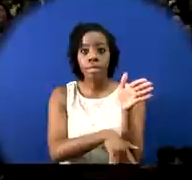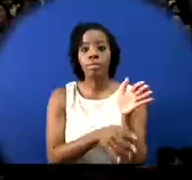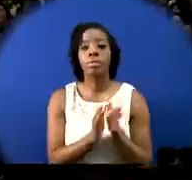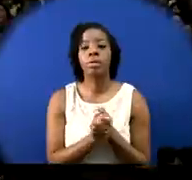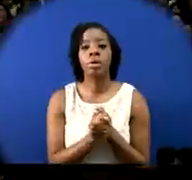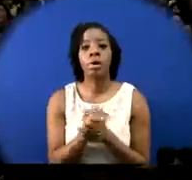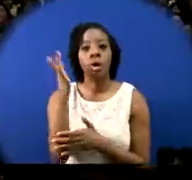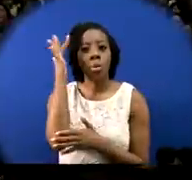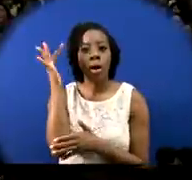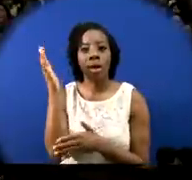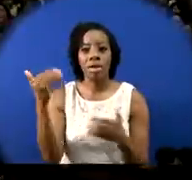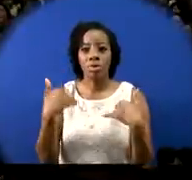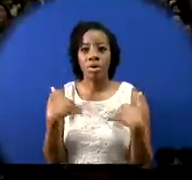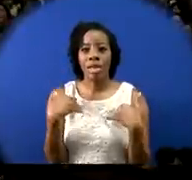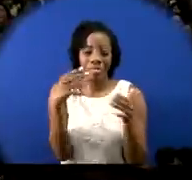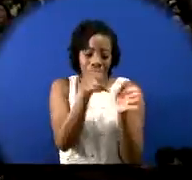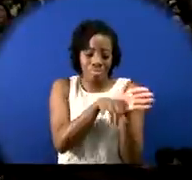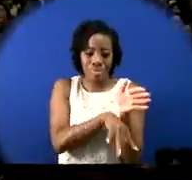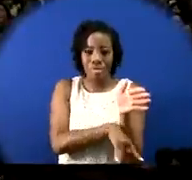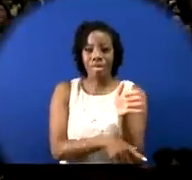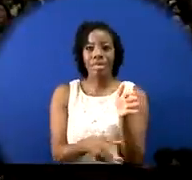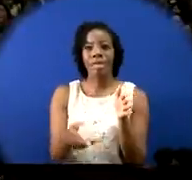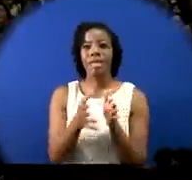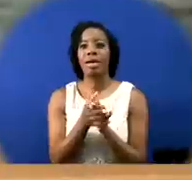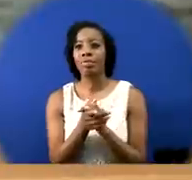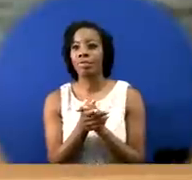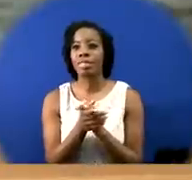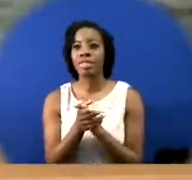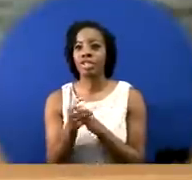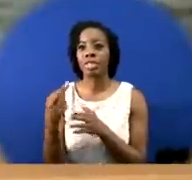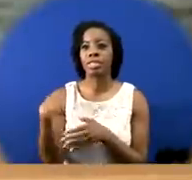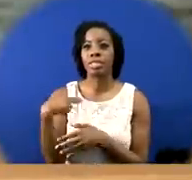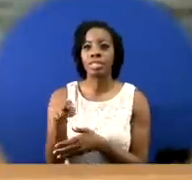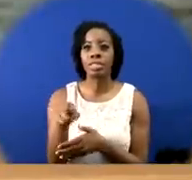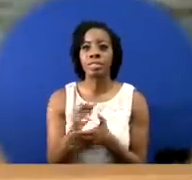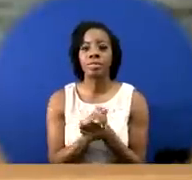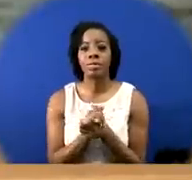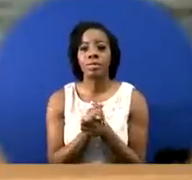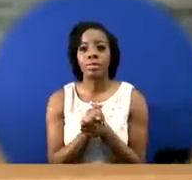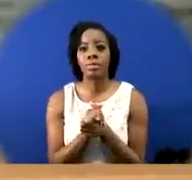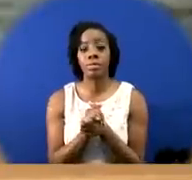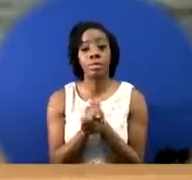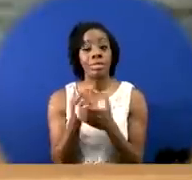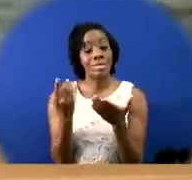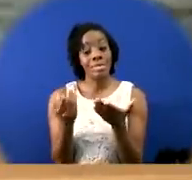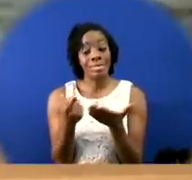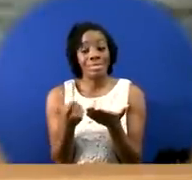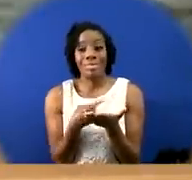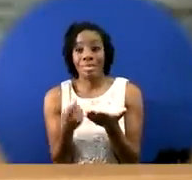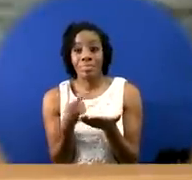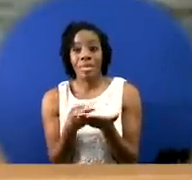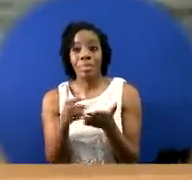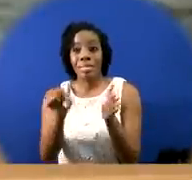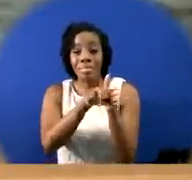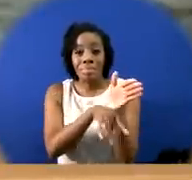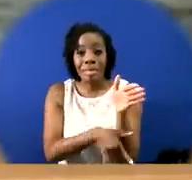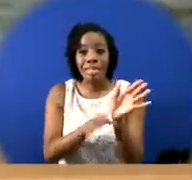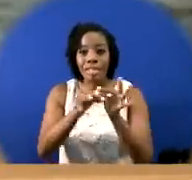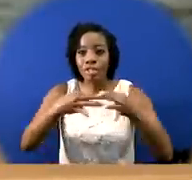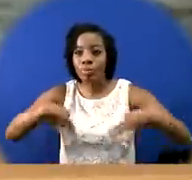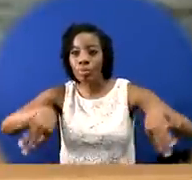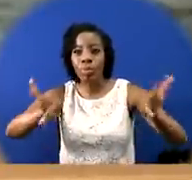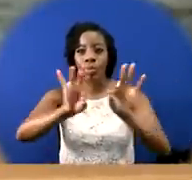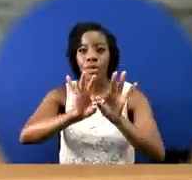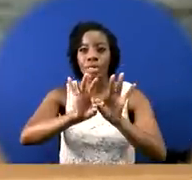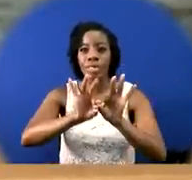Because we have a bloody religion, you understand. And there's something about the blood that is significant with regard to